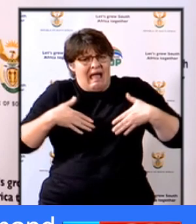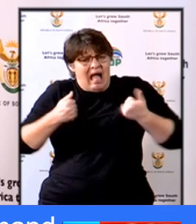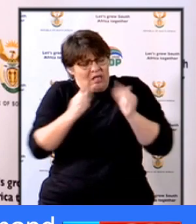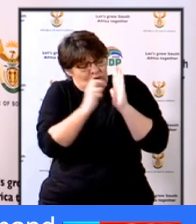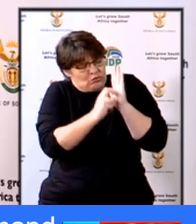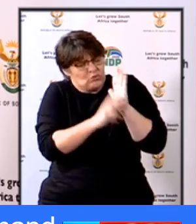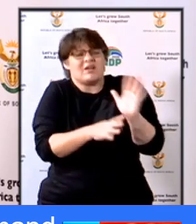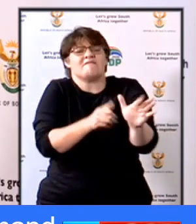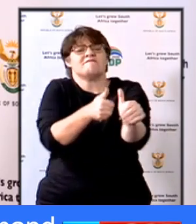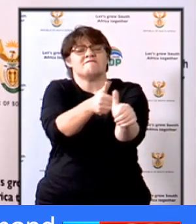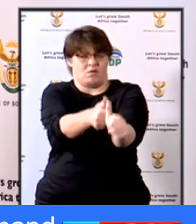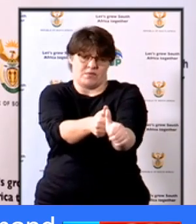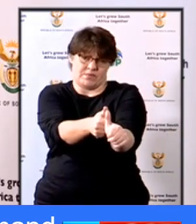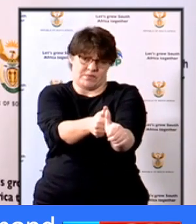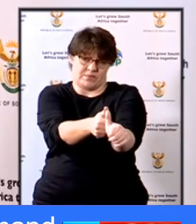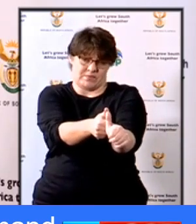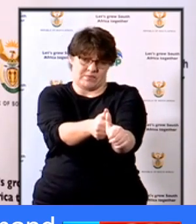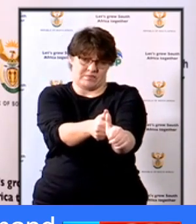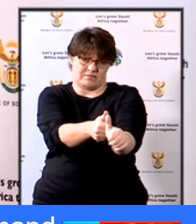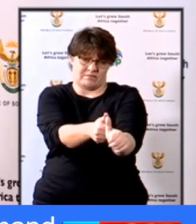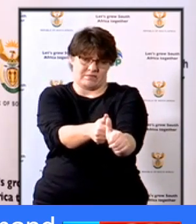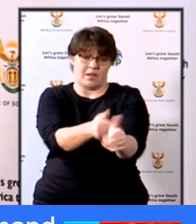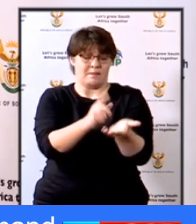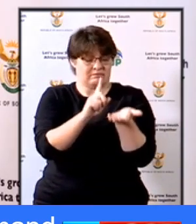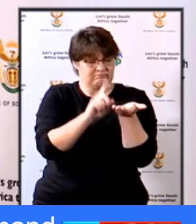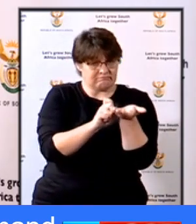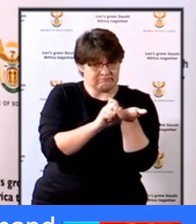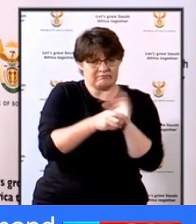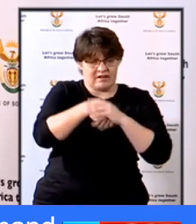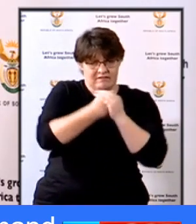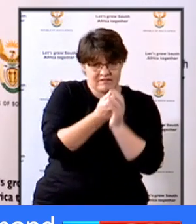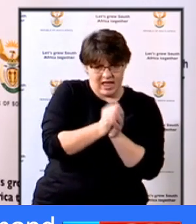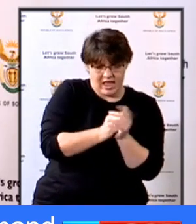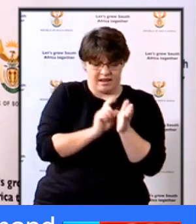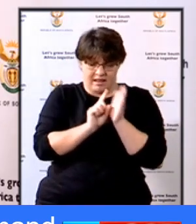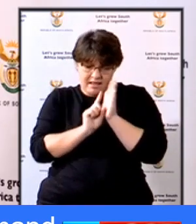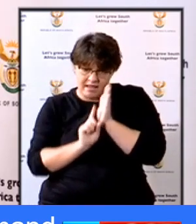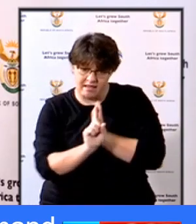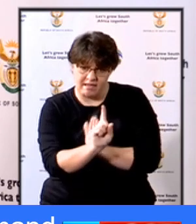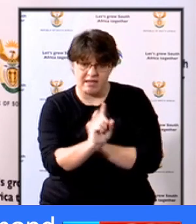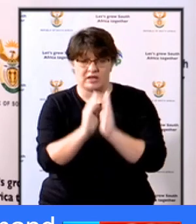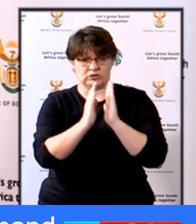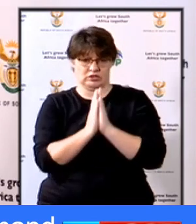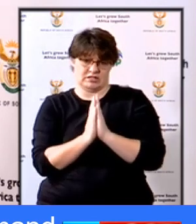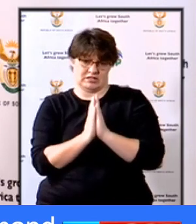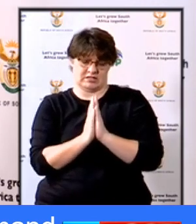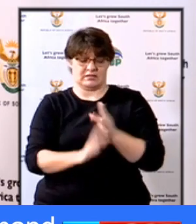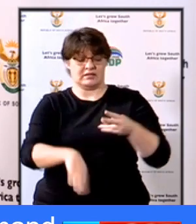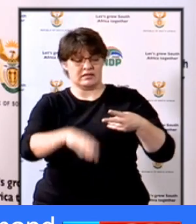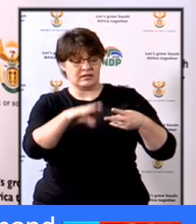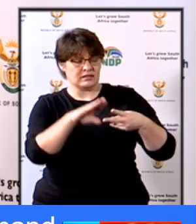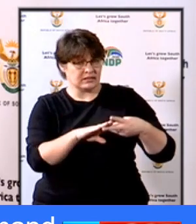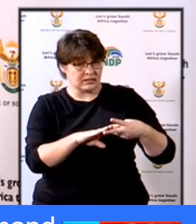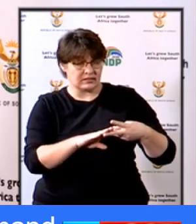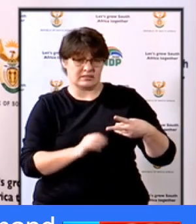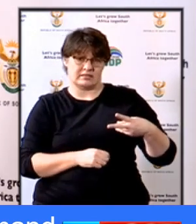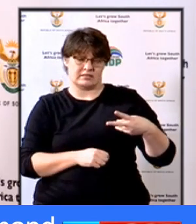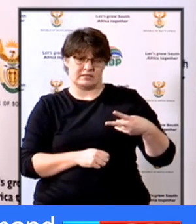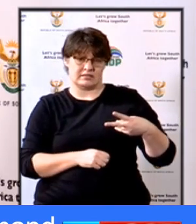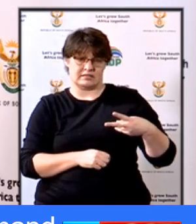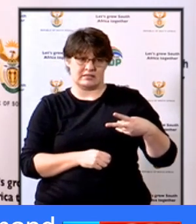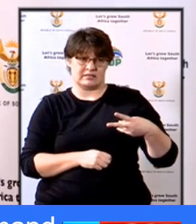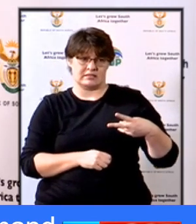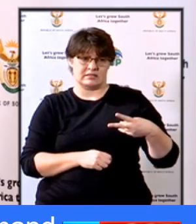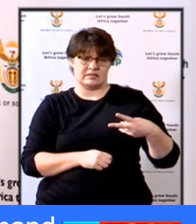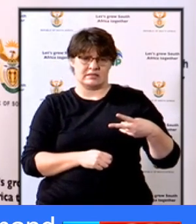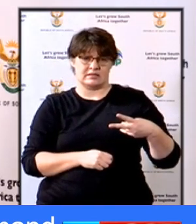protocols of sanitizing as people come in and ensure that indeed